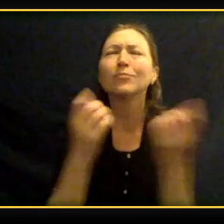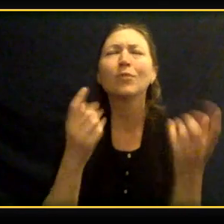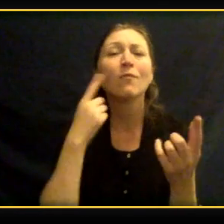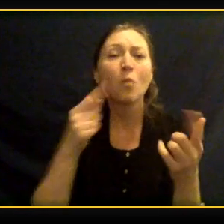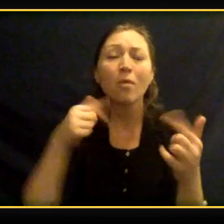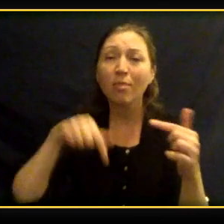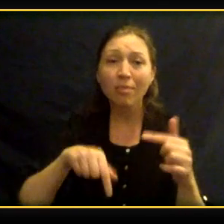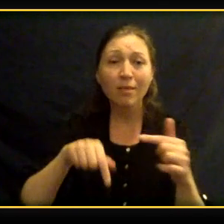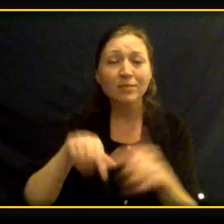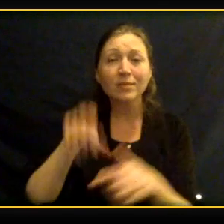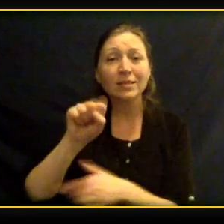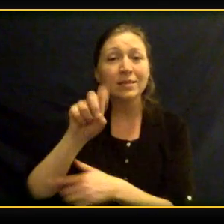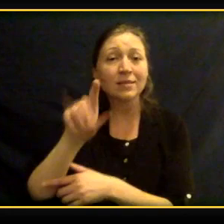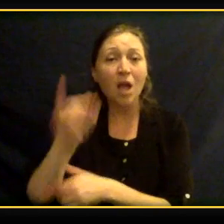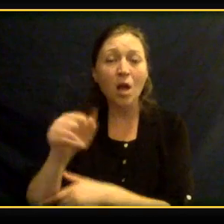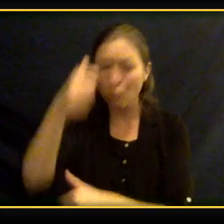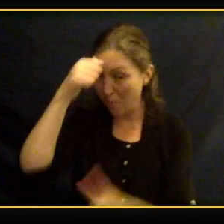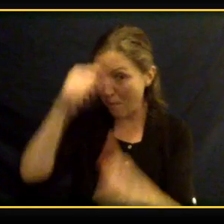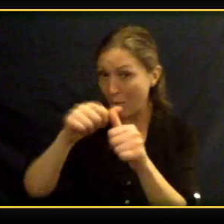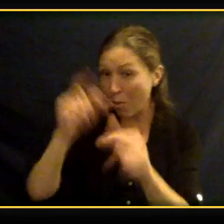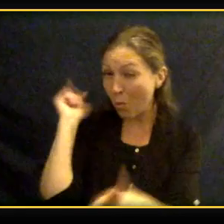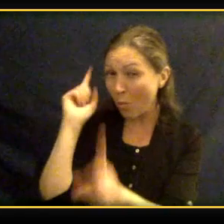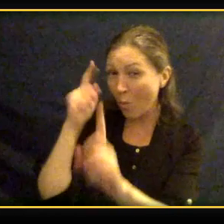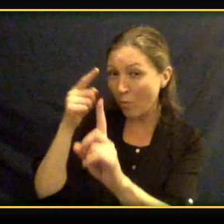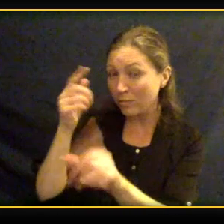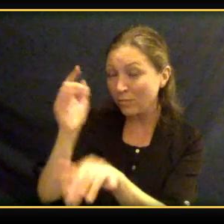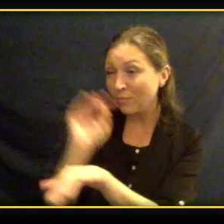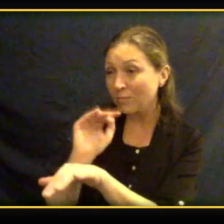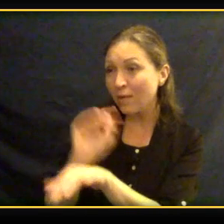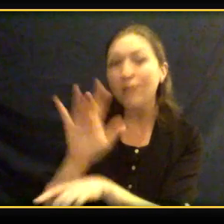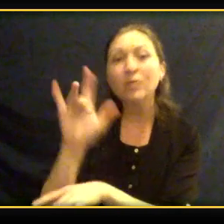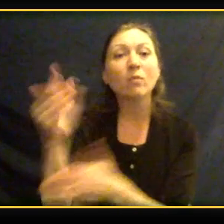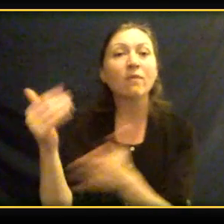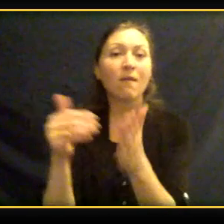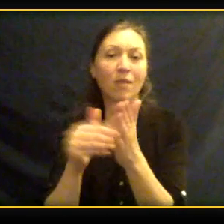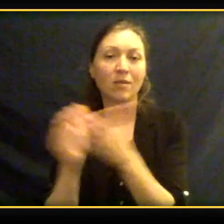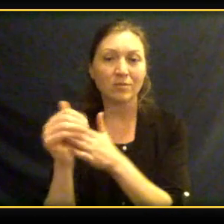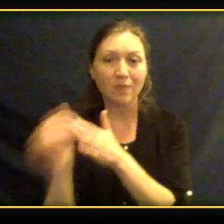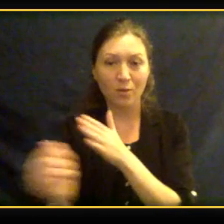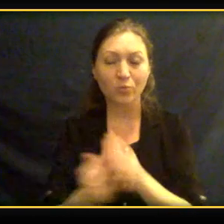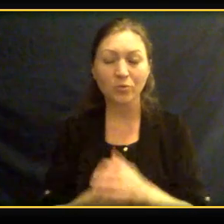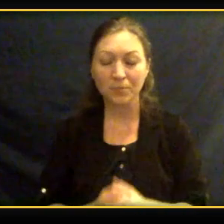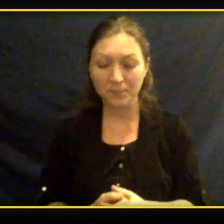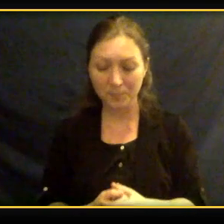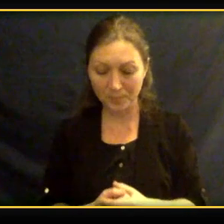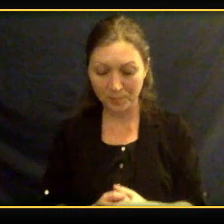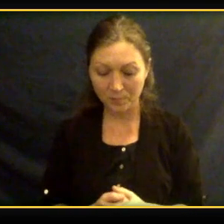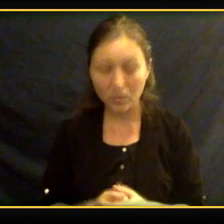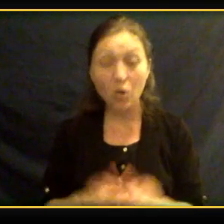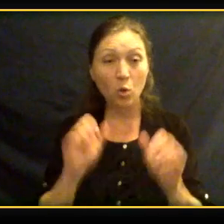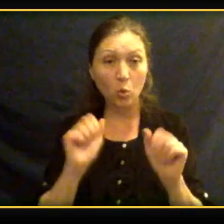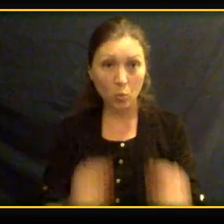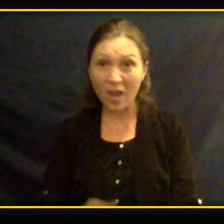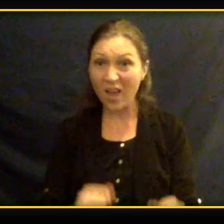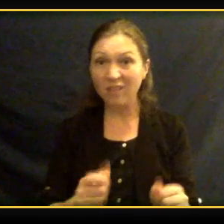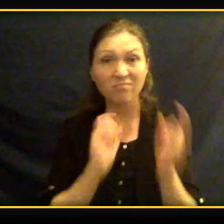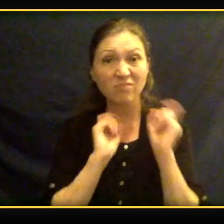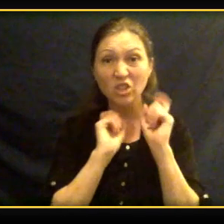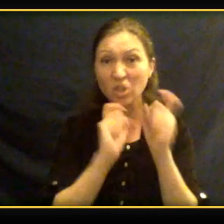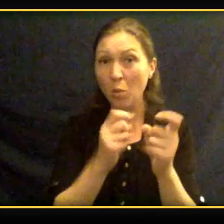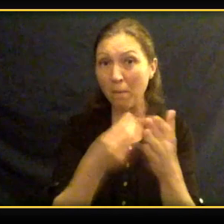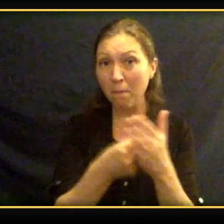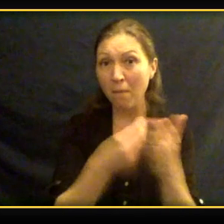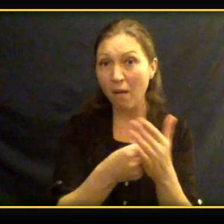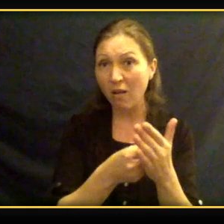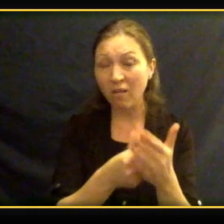is $25,000, and throughout the evening, you've been able to see the various ways, either online or through text or by going old-fashioned, old school.